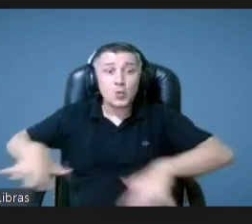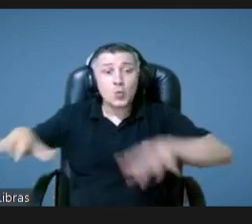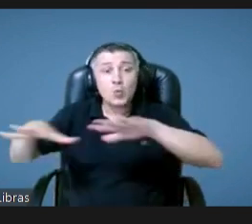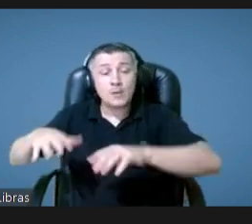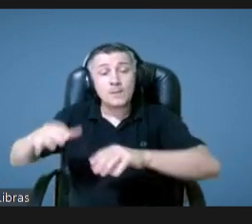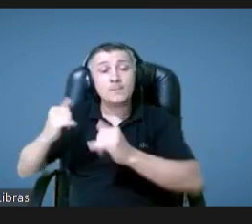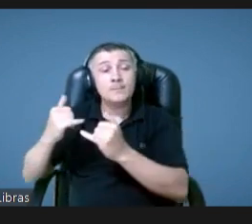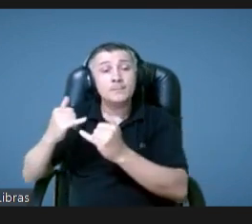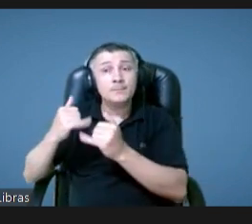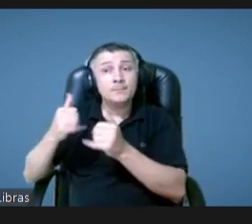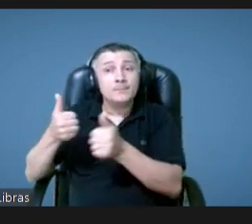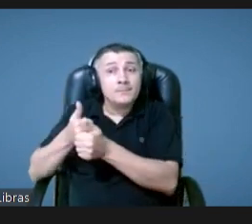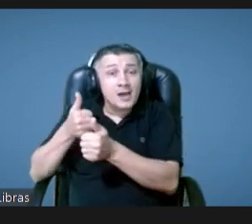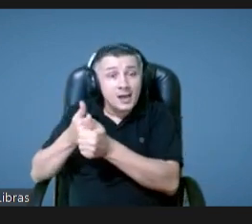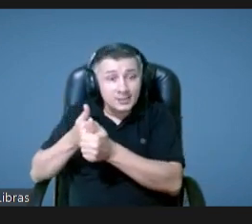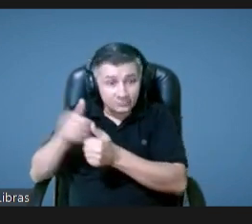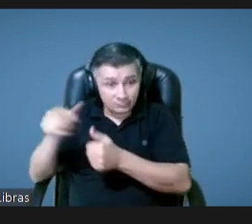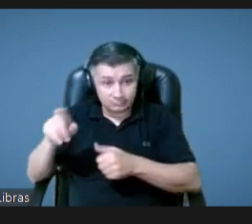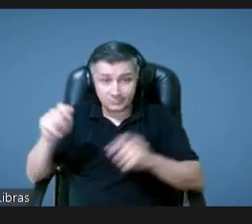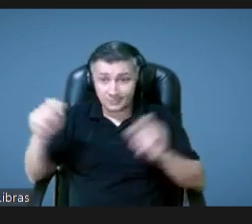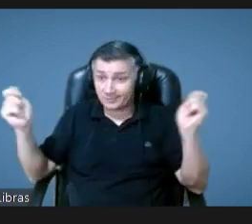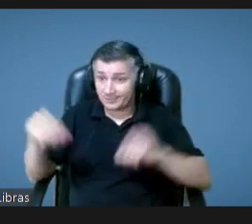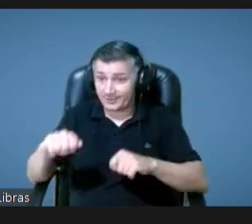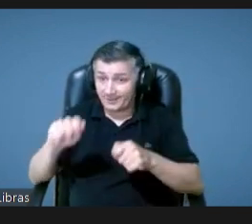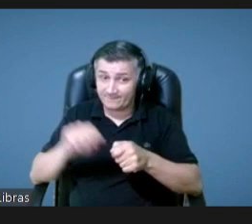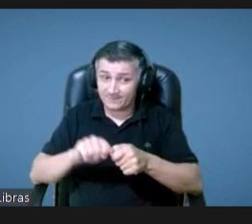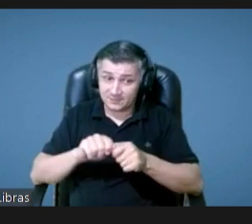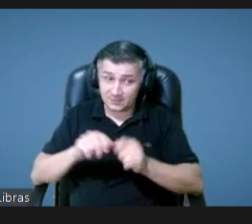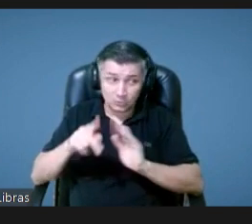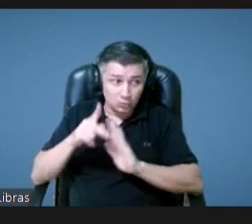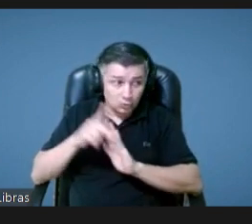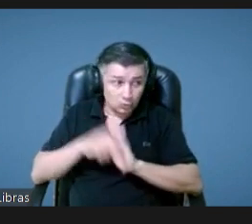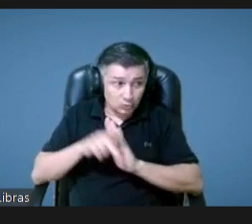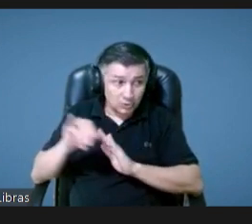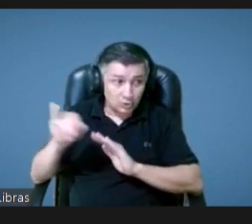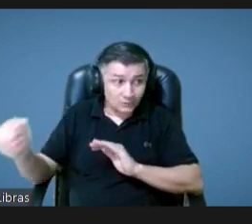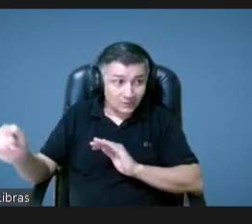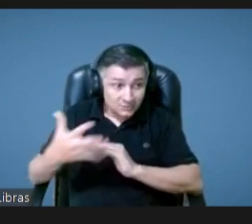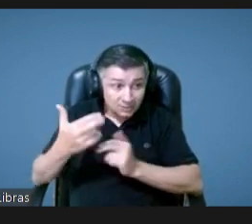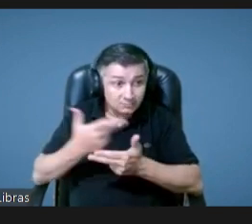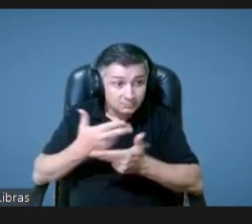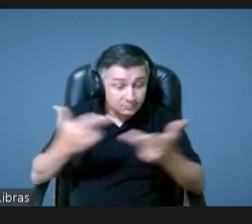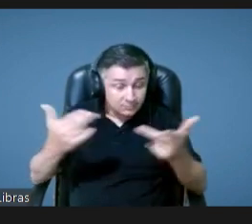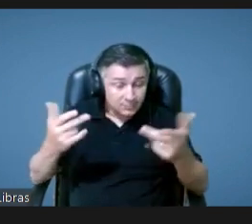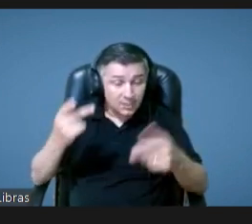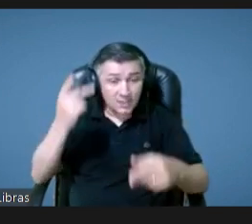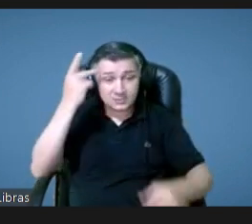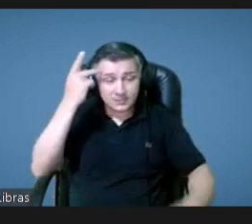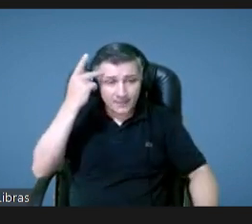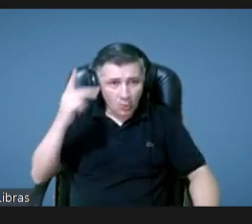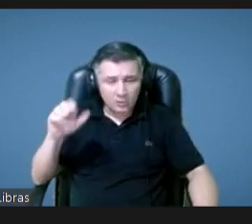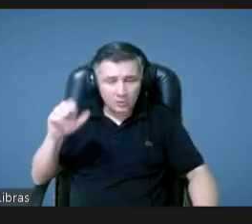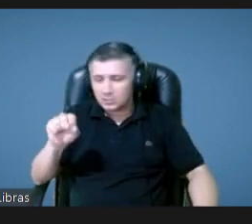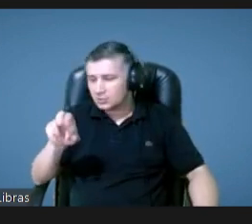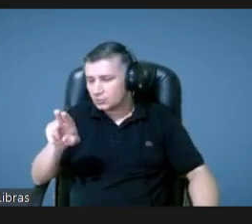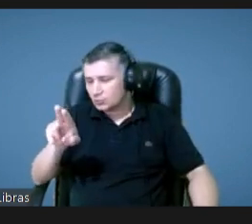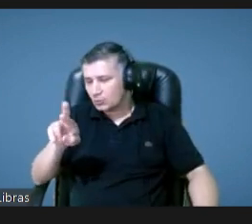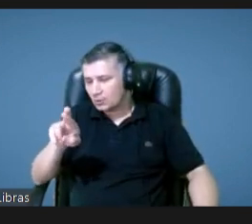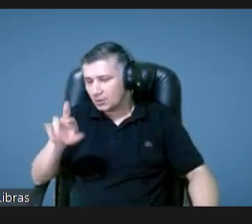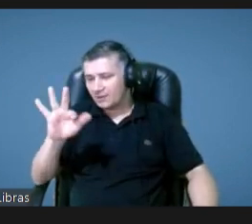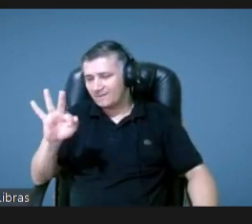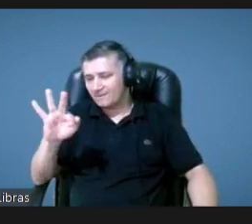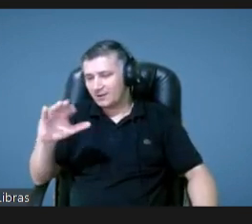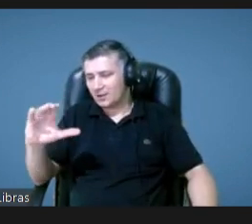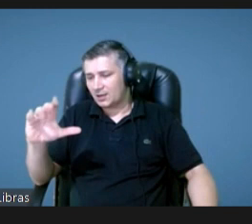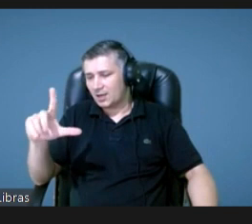there is a very good supply in neighboring regions, but we had the chance to do something very